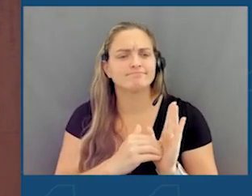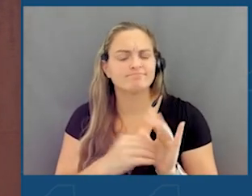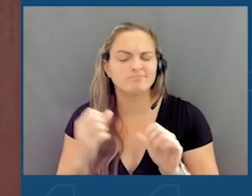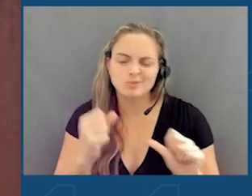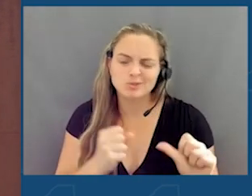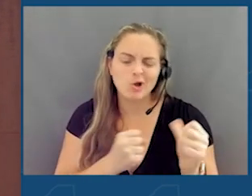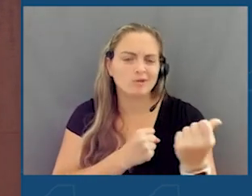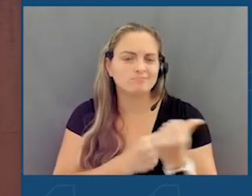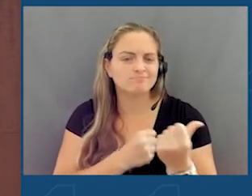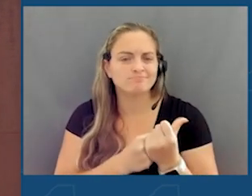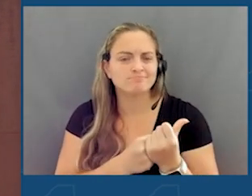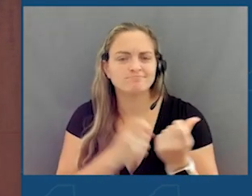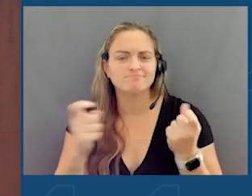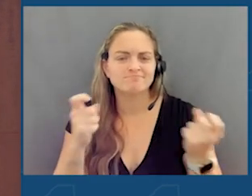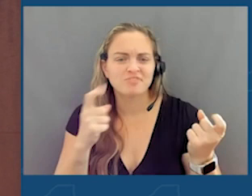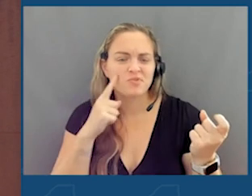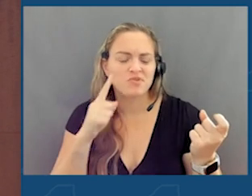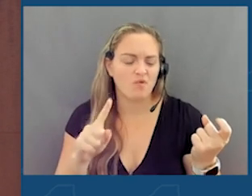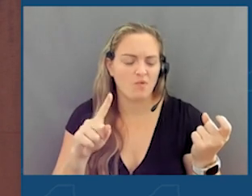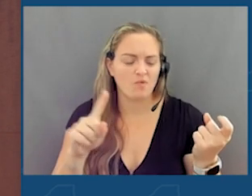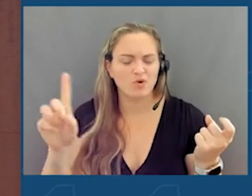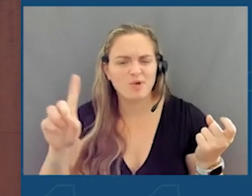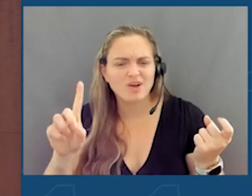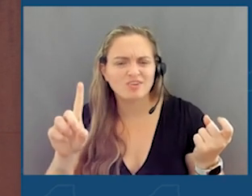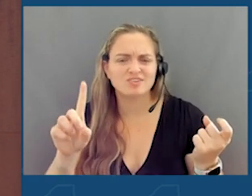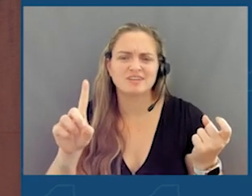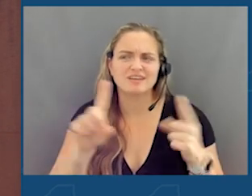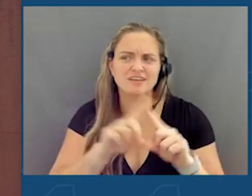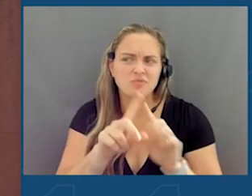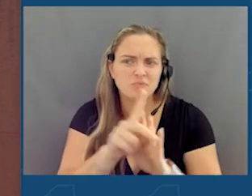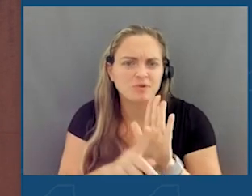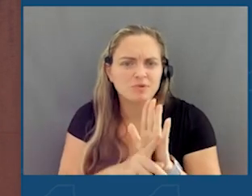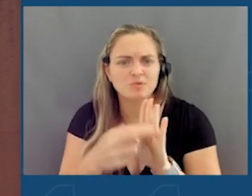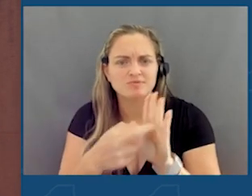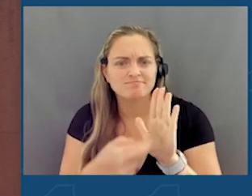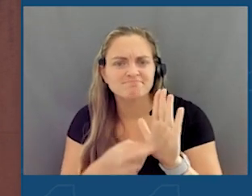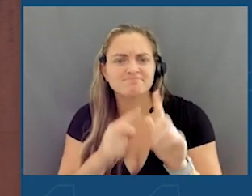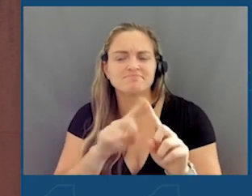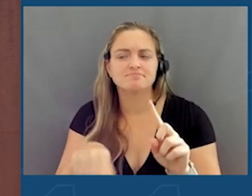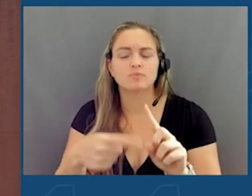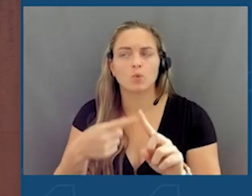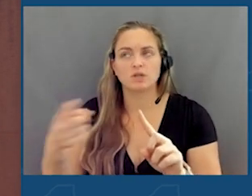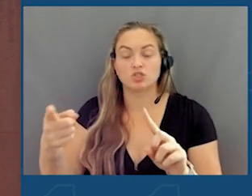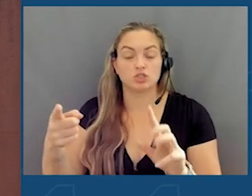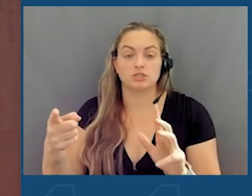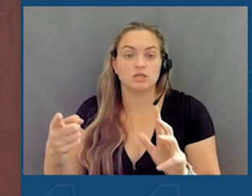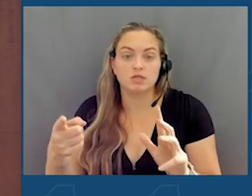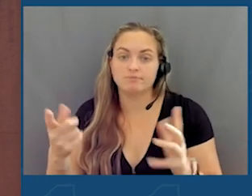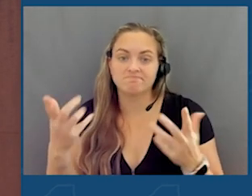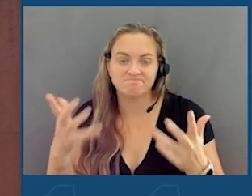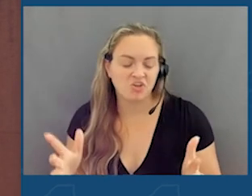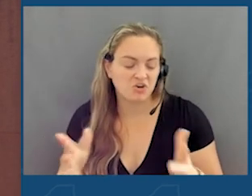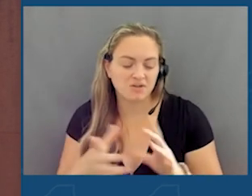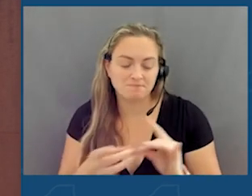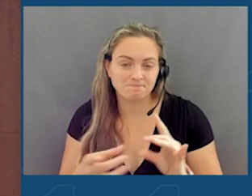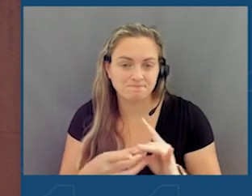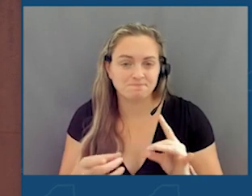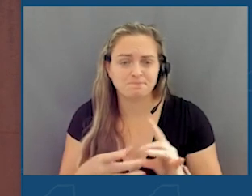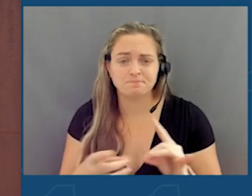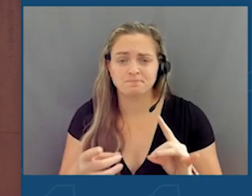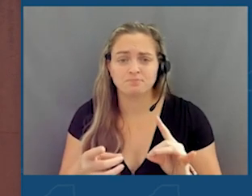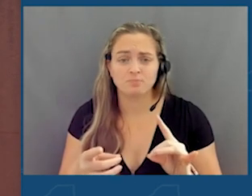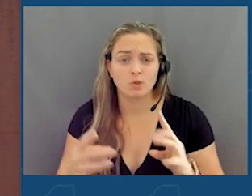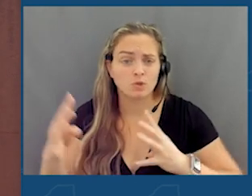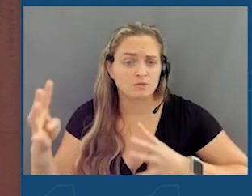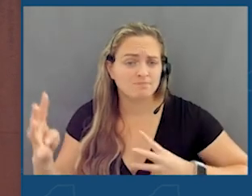a champion of democracy and democratic principles at a time when, as she so eloquently put it, there is a battle